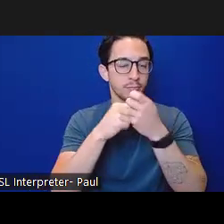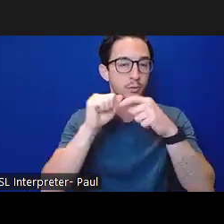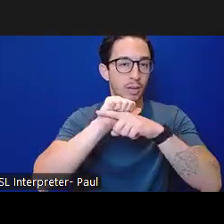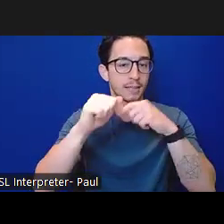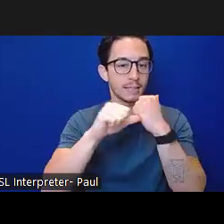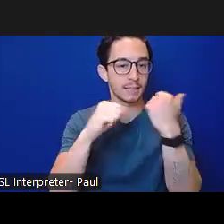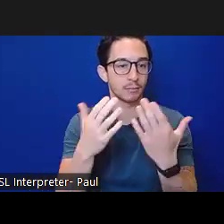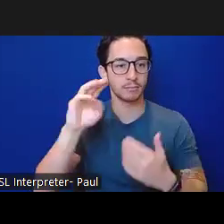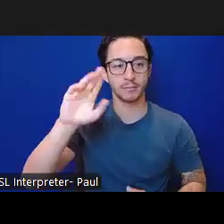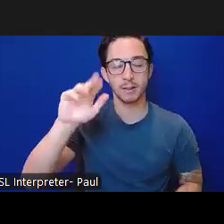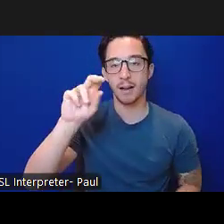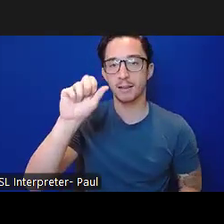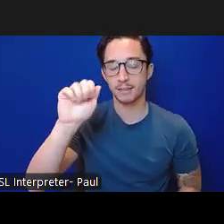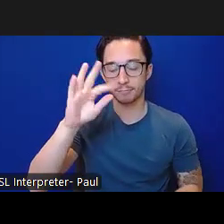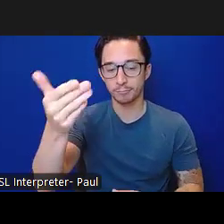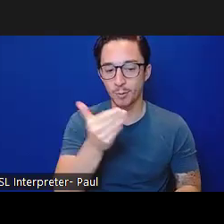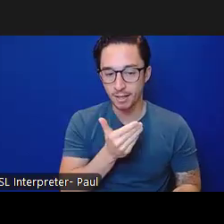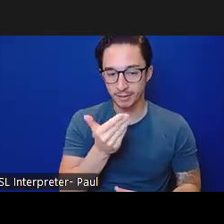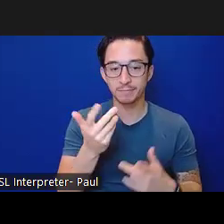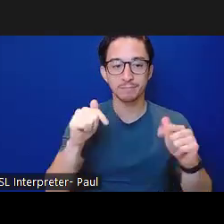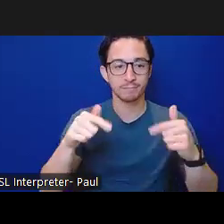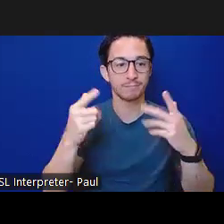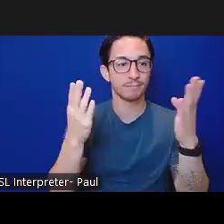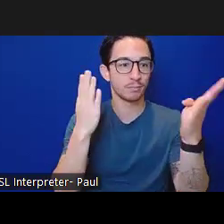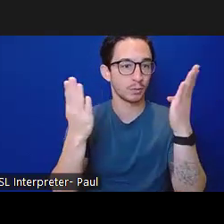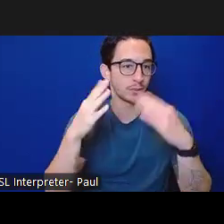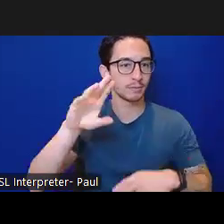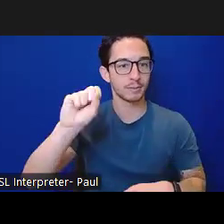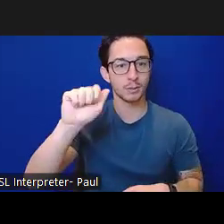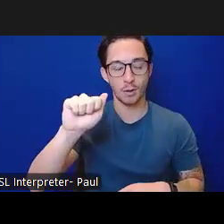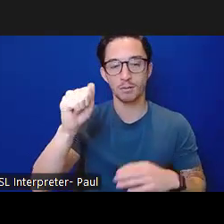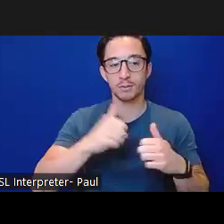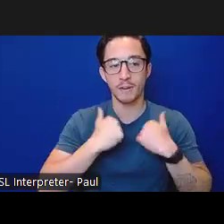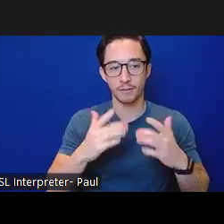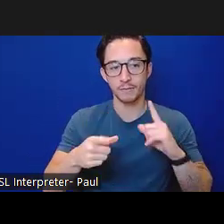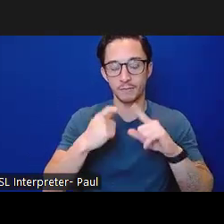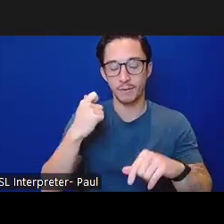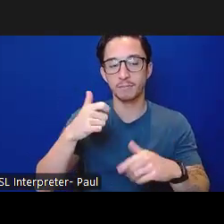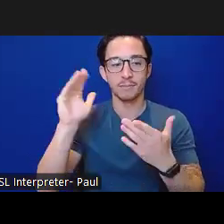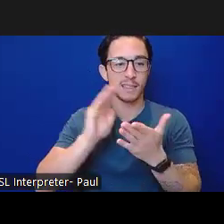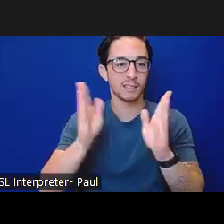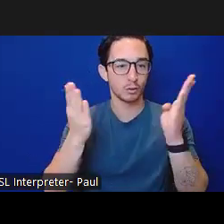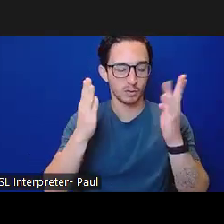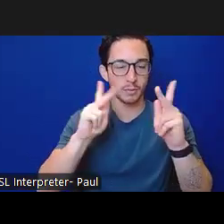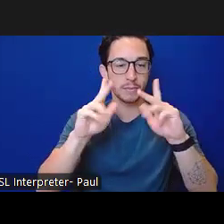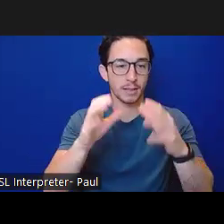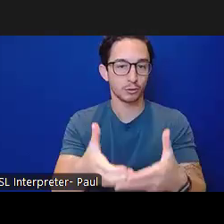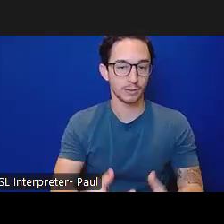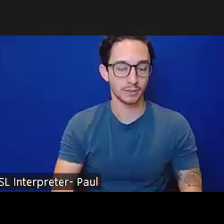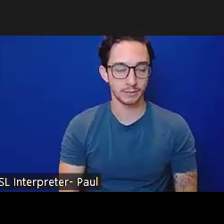at MCASA. And so, welcome to Serving Sexual Assault Survivors from Underserved Populations.